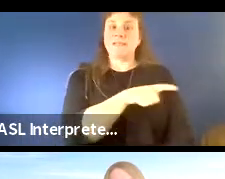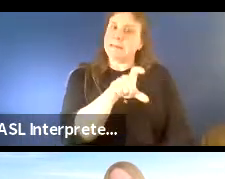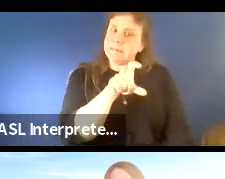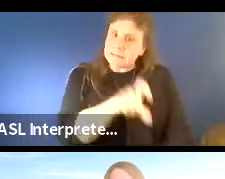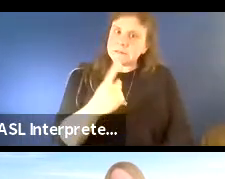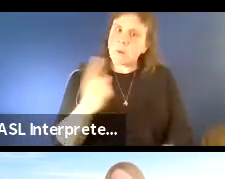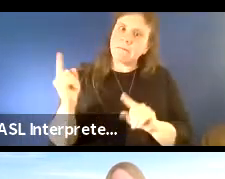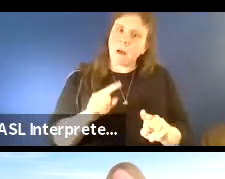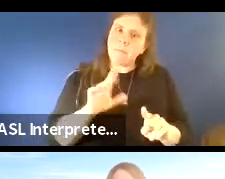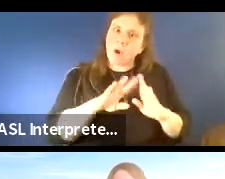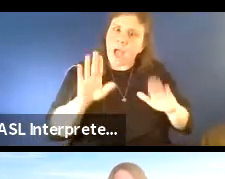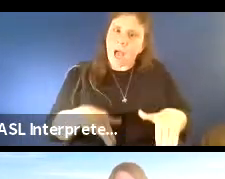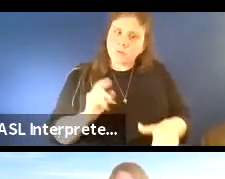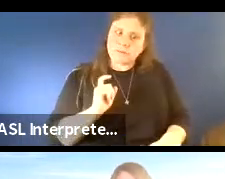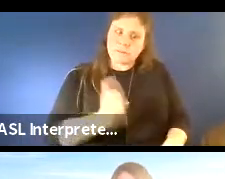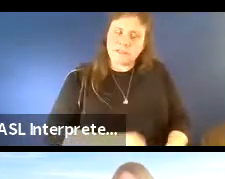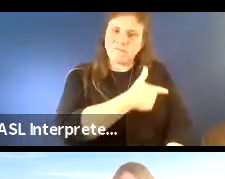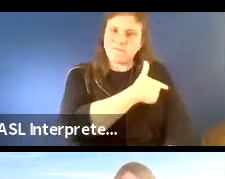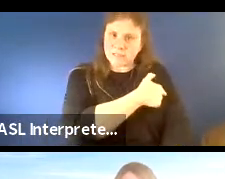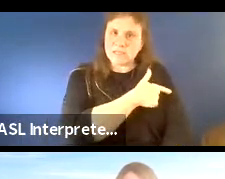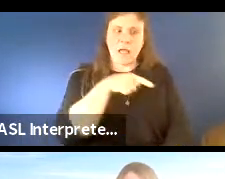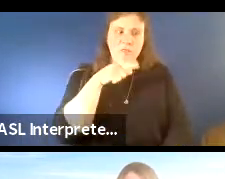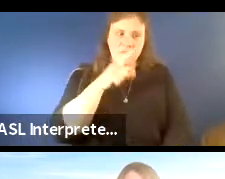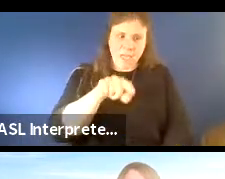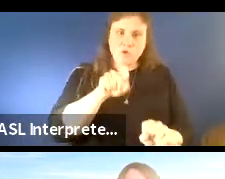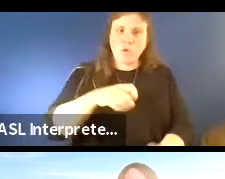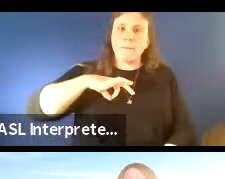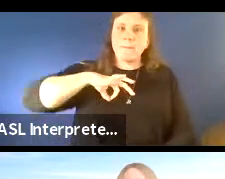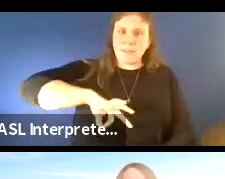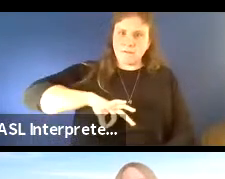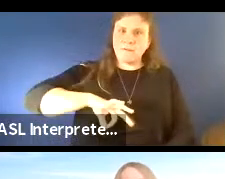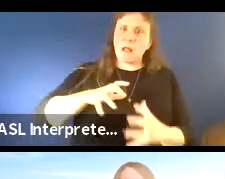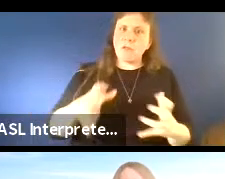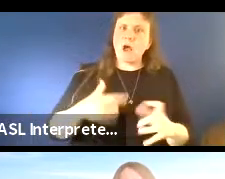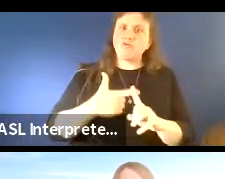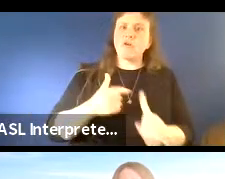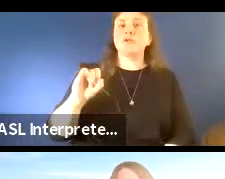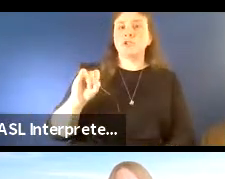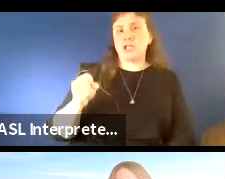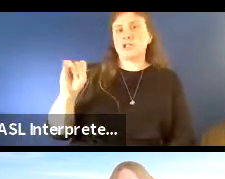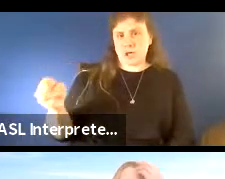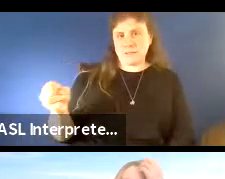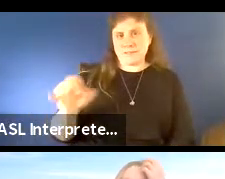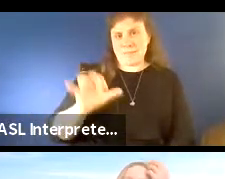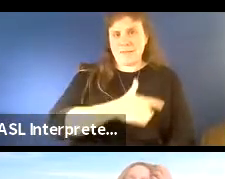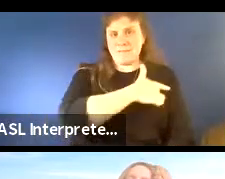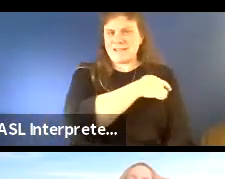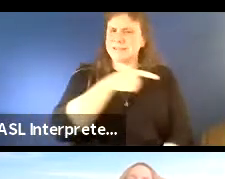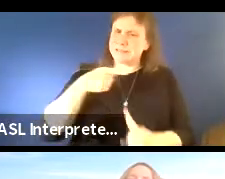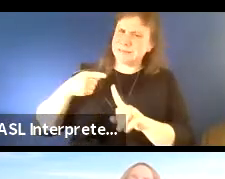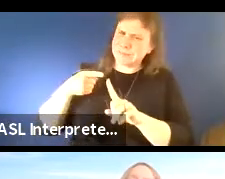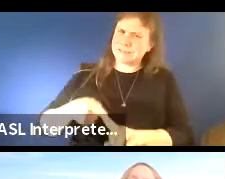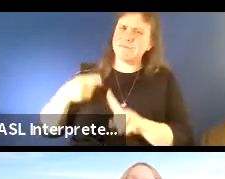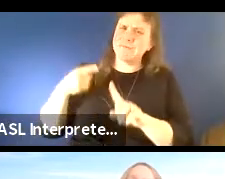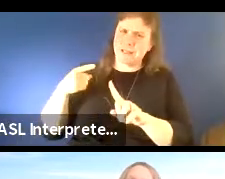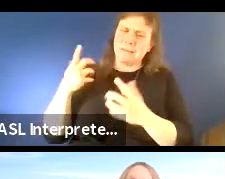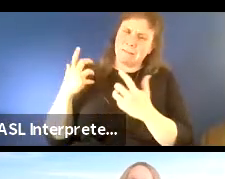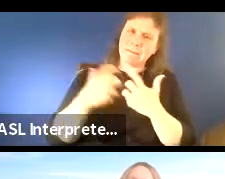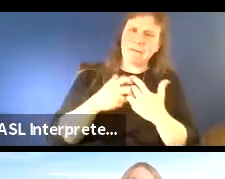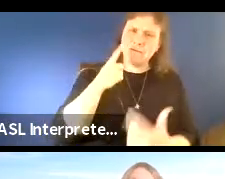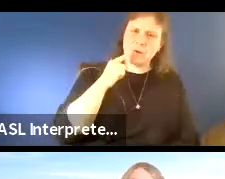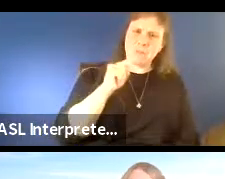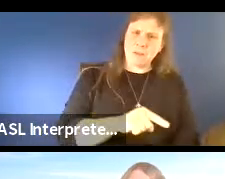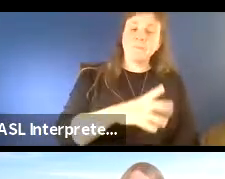vaccination, and logistically could benefit greatly from the Johnson & Johnson vaccine in particular. And